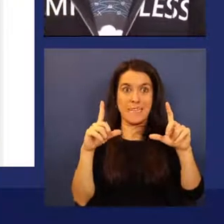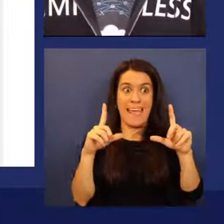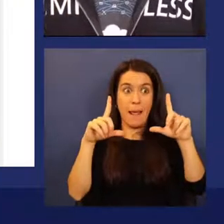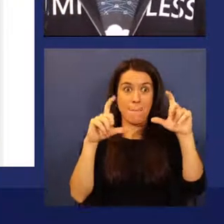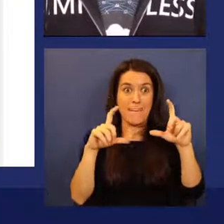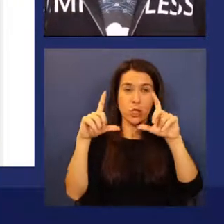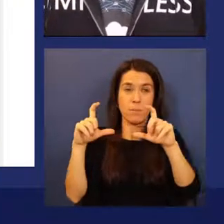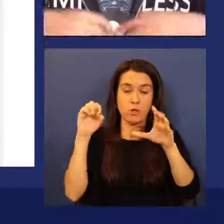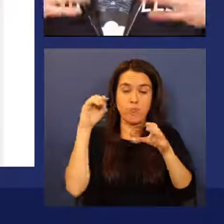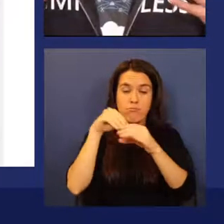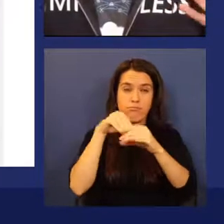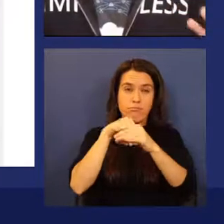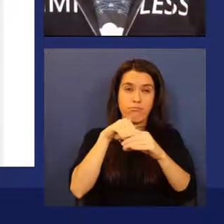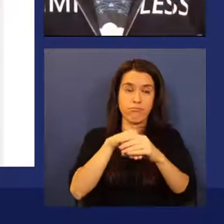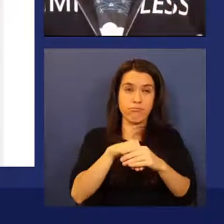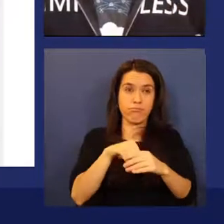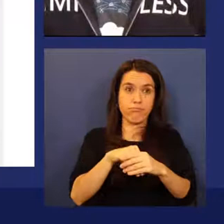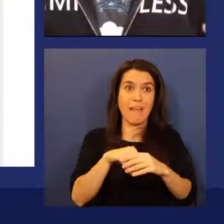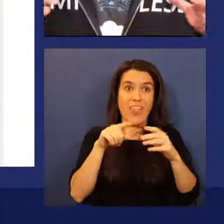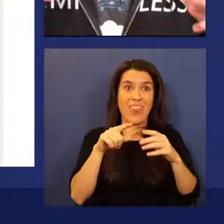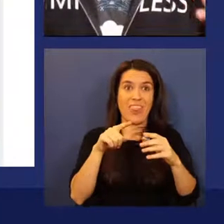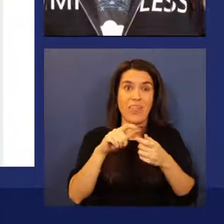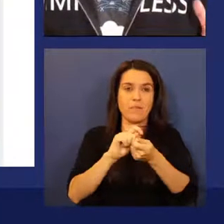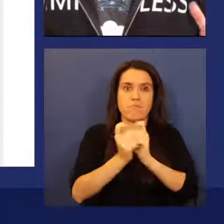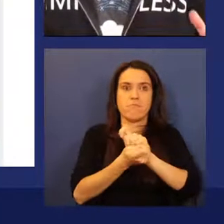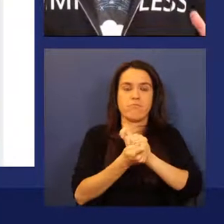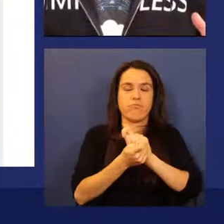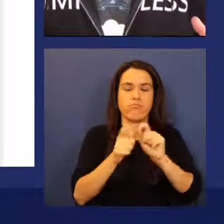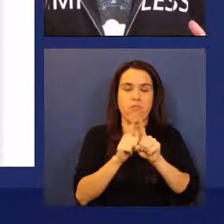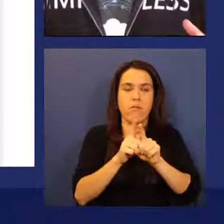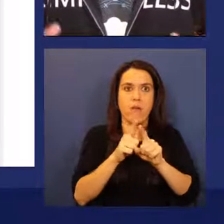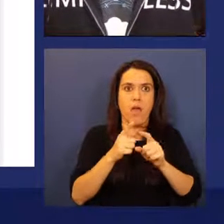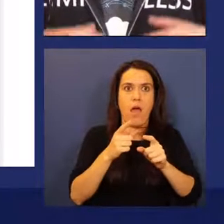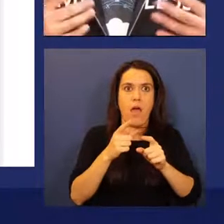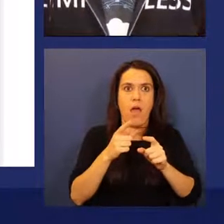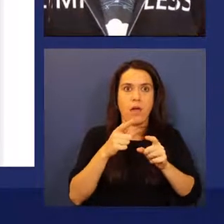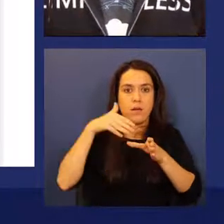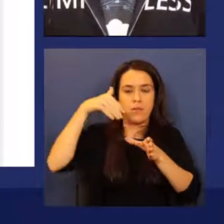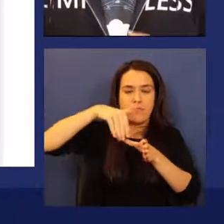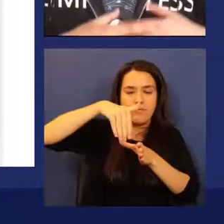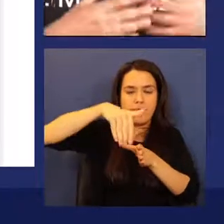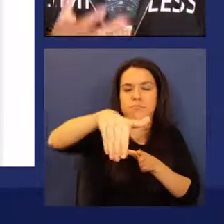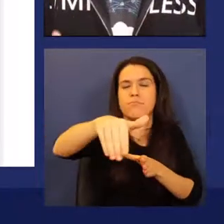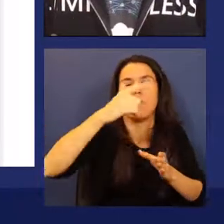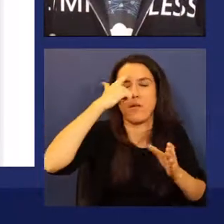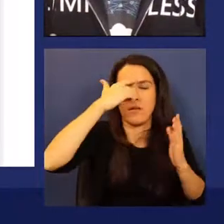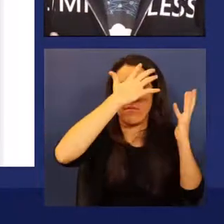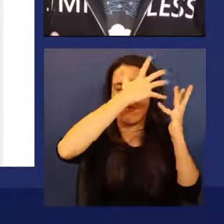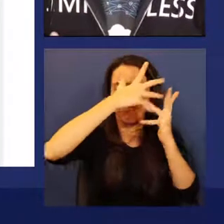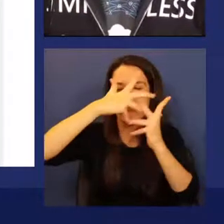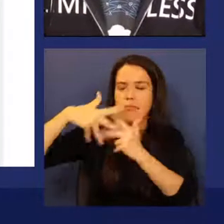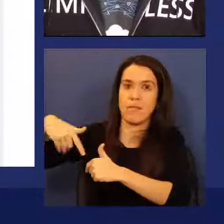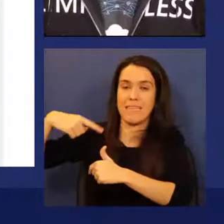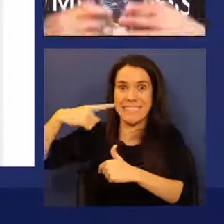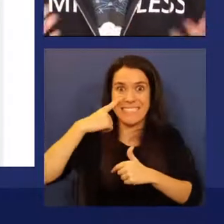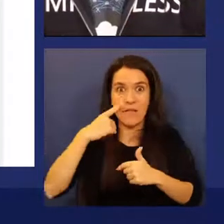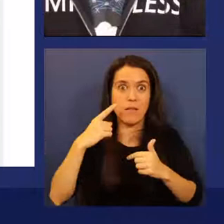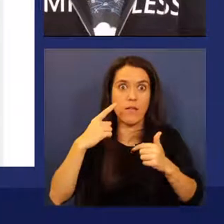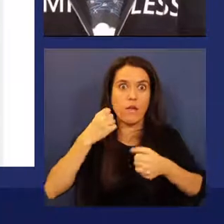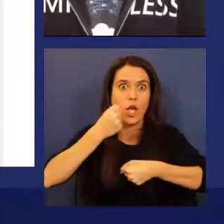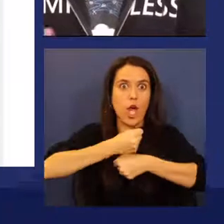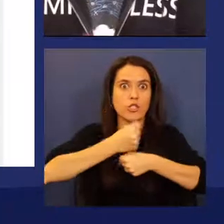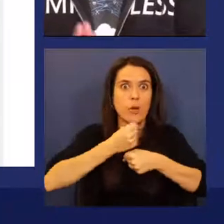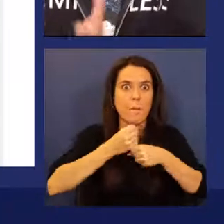and then have that made as a repository for the learning of custom vision.ai